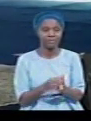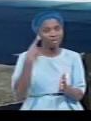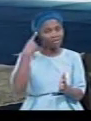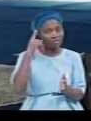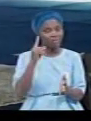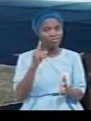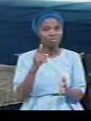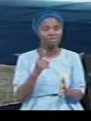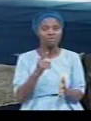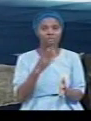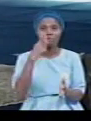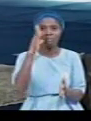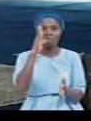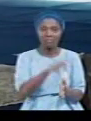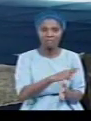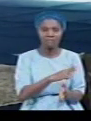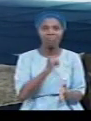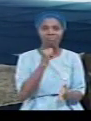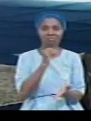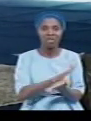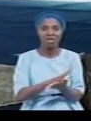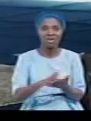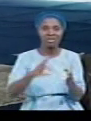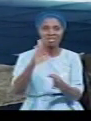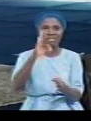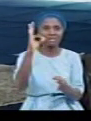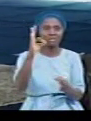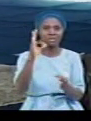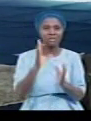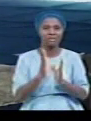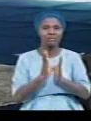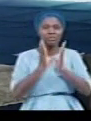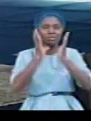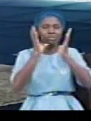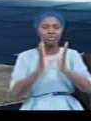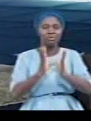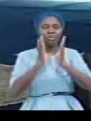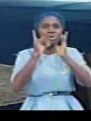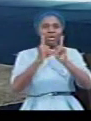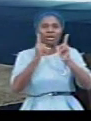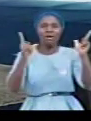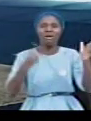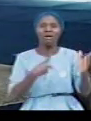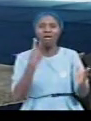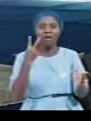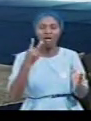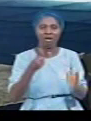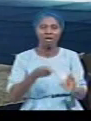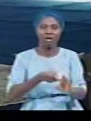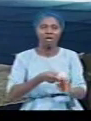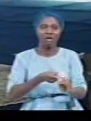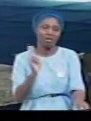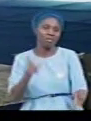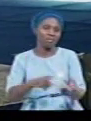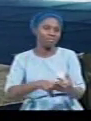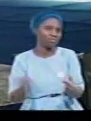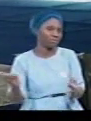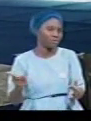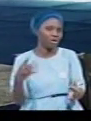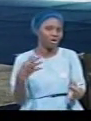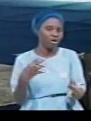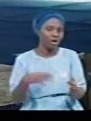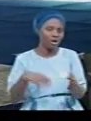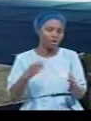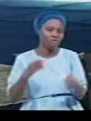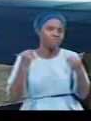spirits, crying with loud voice, came out of many. Not only one person,